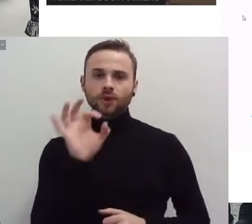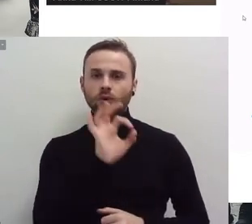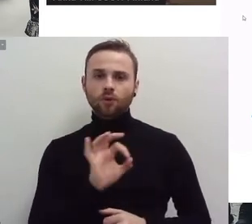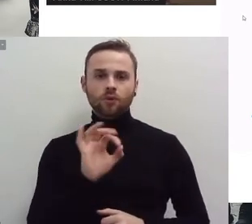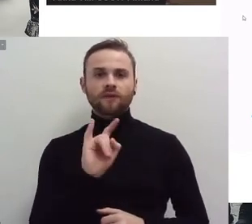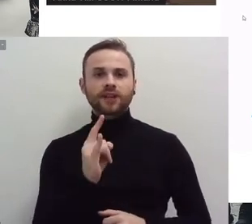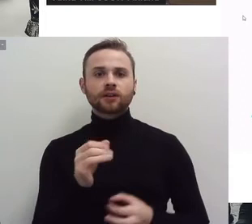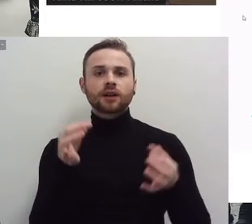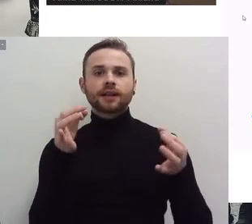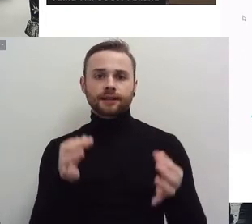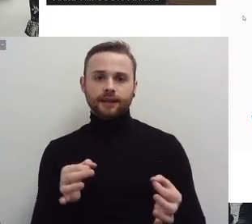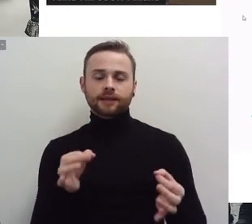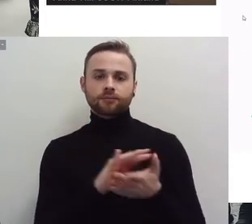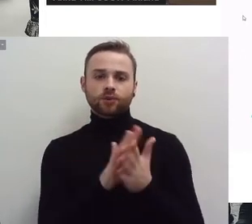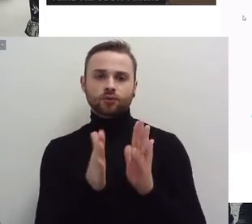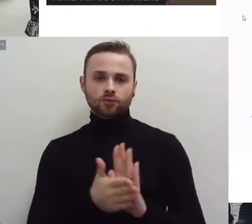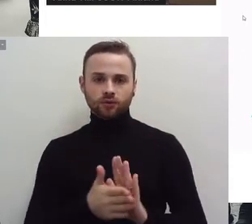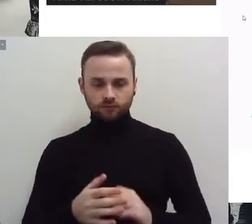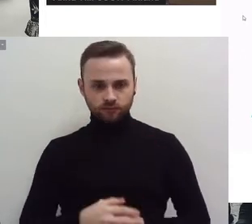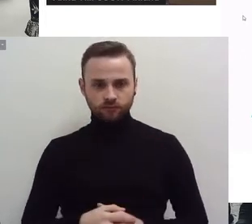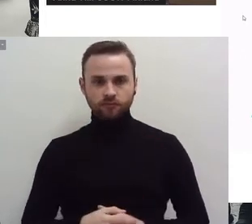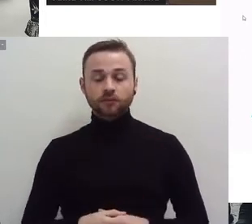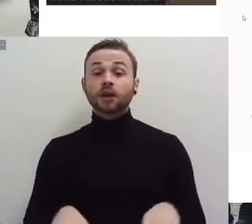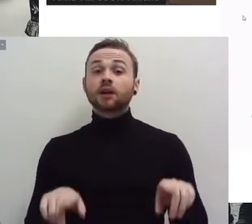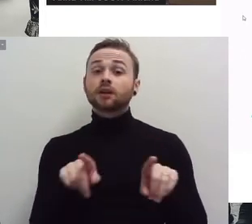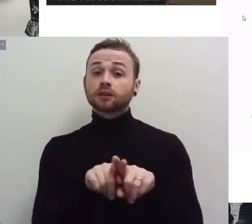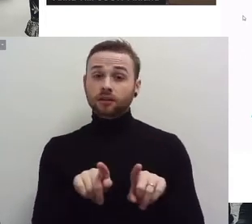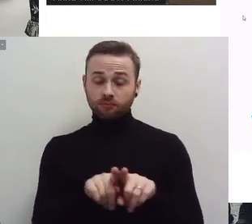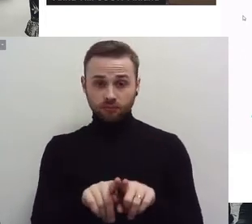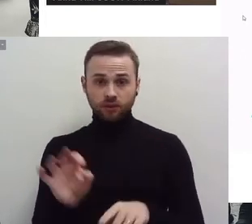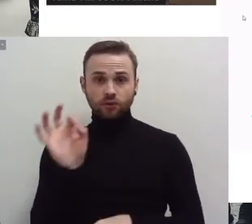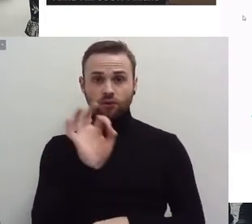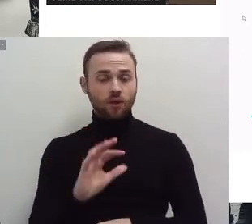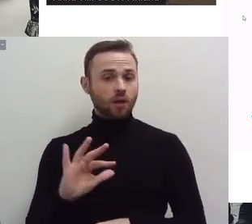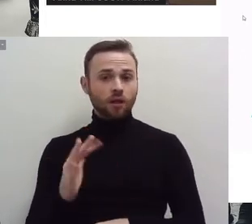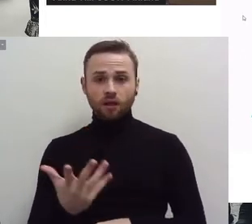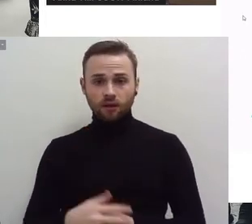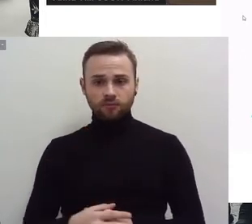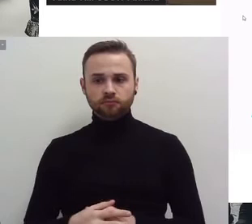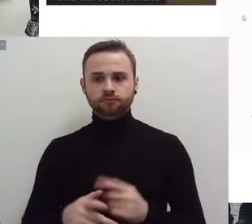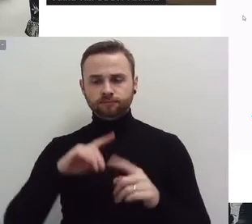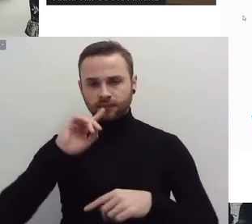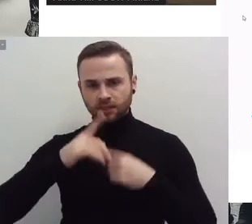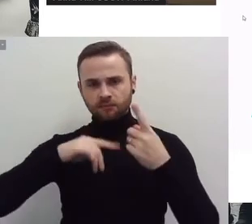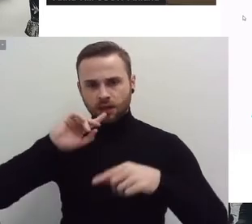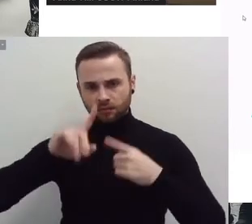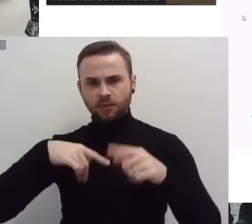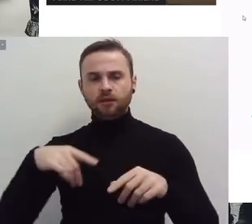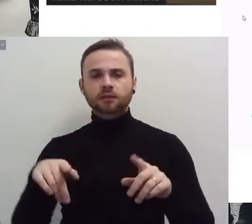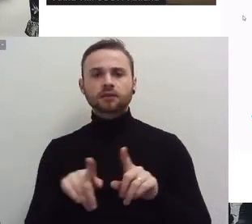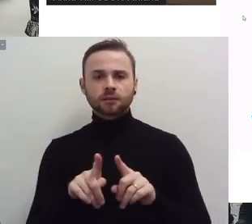And then we also, for example, we arrange annually forums for experts by